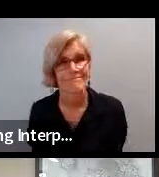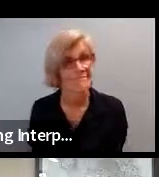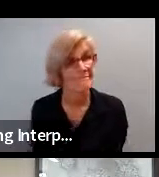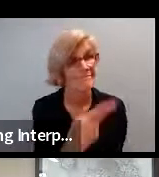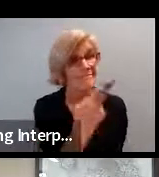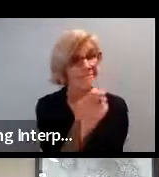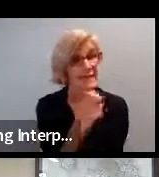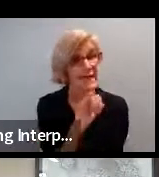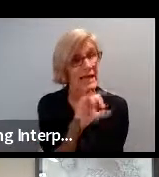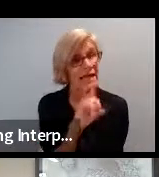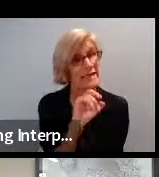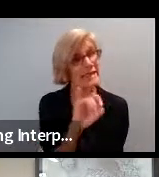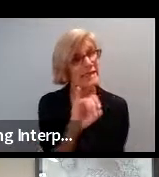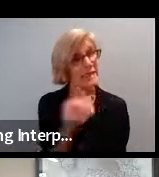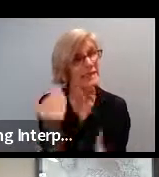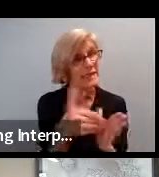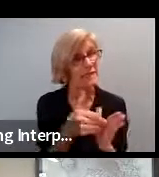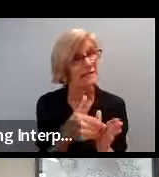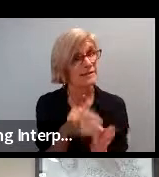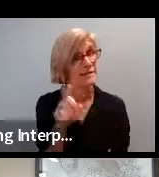Do you have a question again, Heidi?